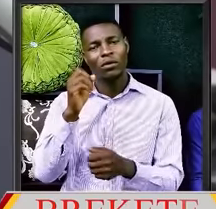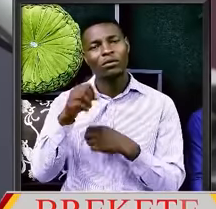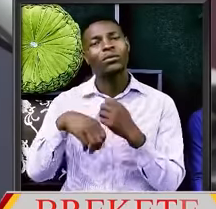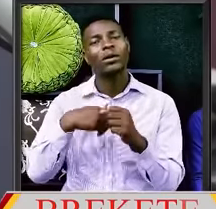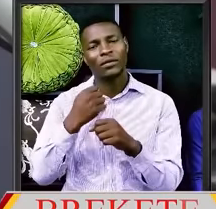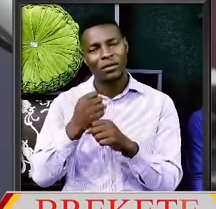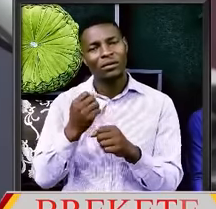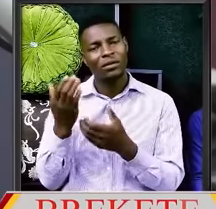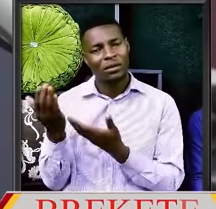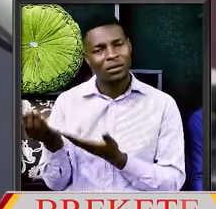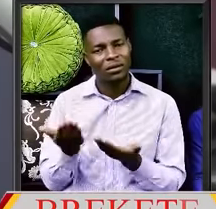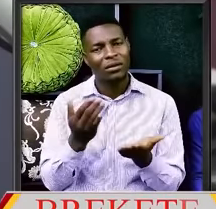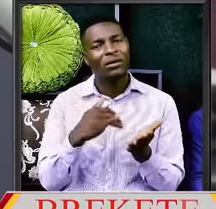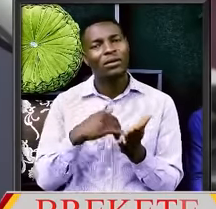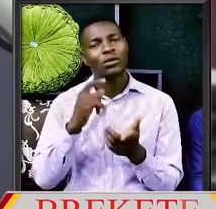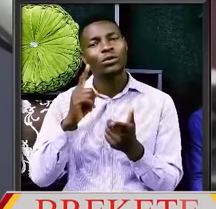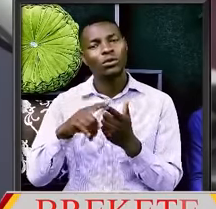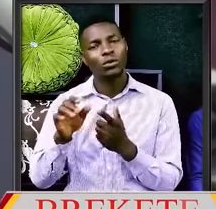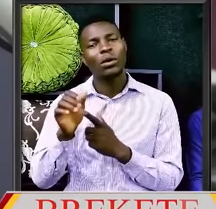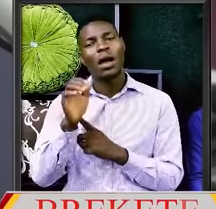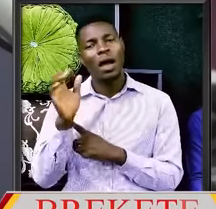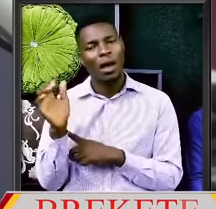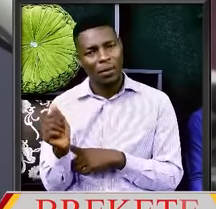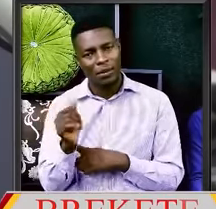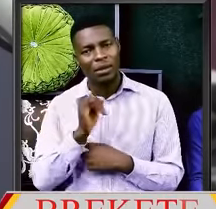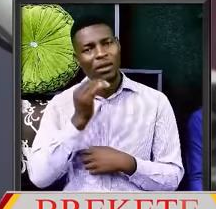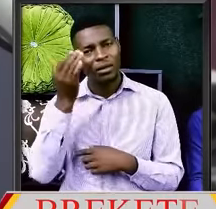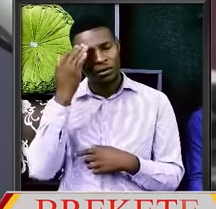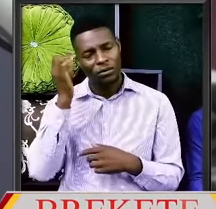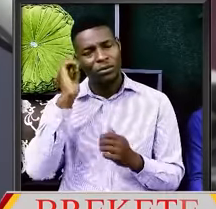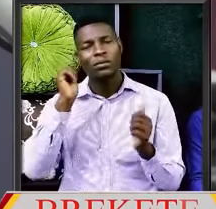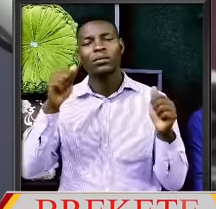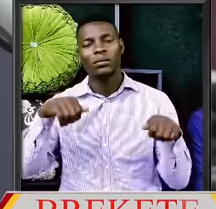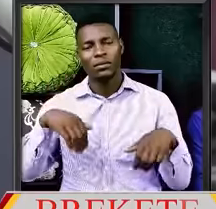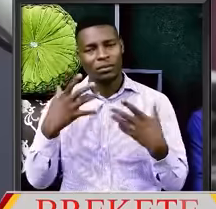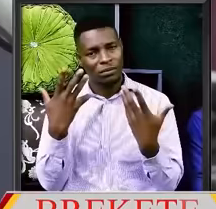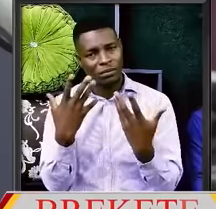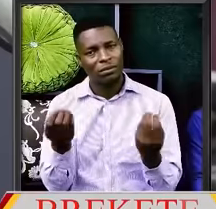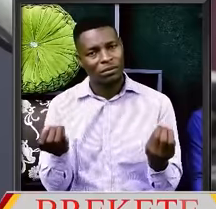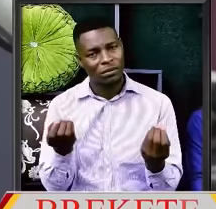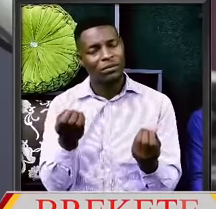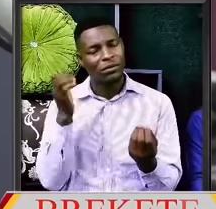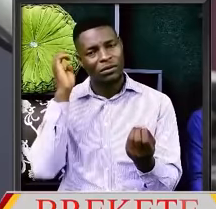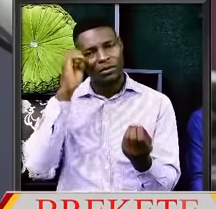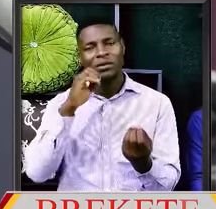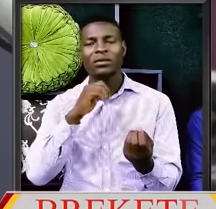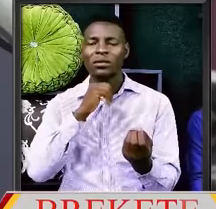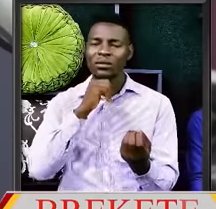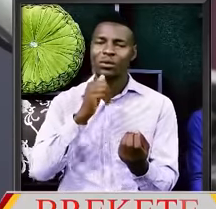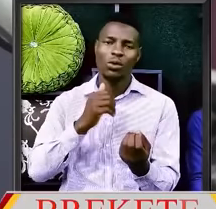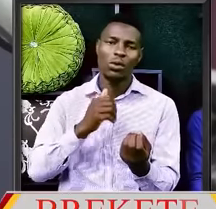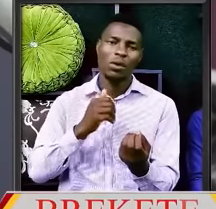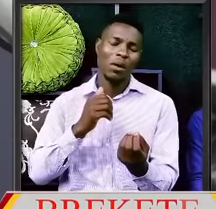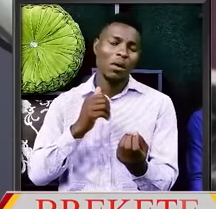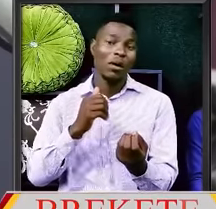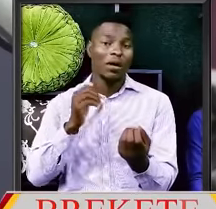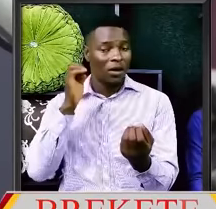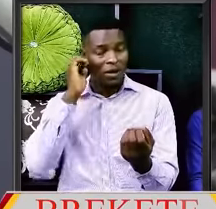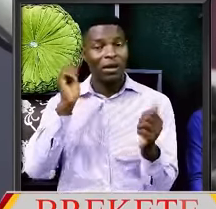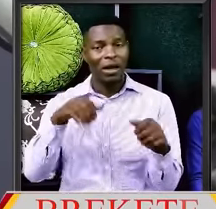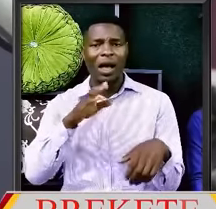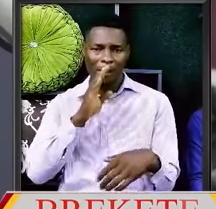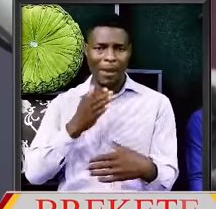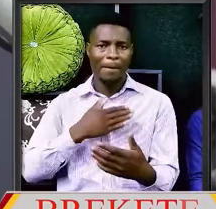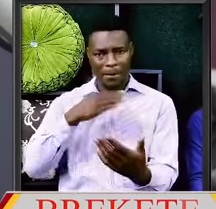Ordinary president, I dare me down. Mohbad’s, it is my brother. It is my son. It is